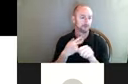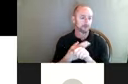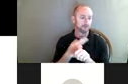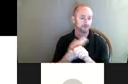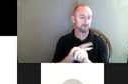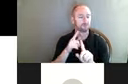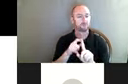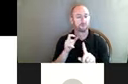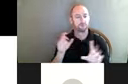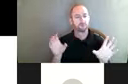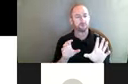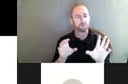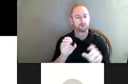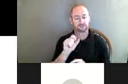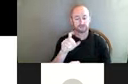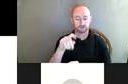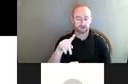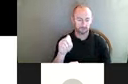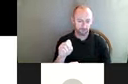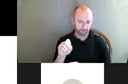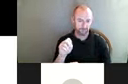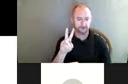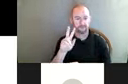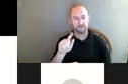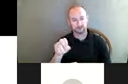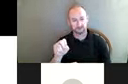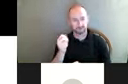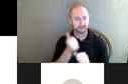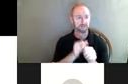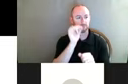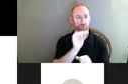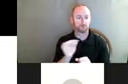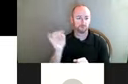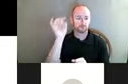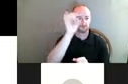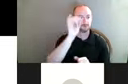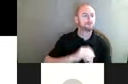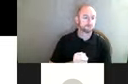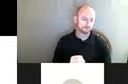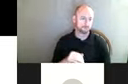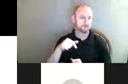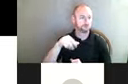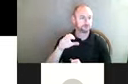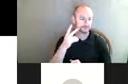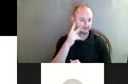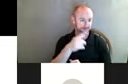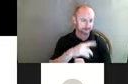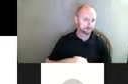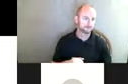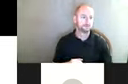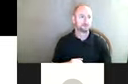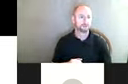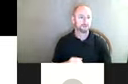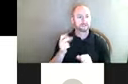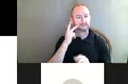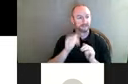doing the slope, curvature, and roughness values at each one of those points. I've just got the QC here for you guys to look at so you can see